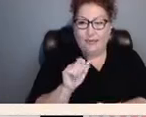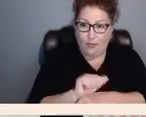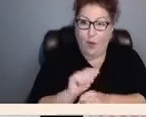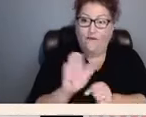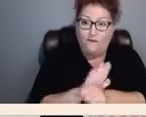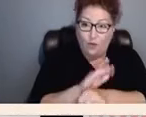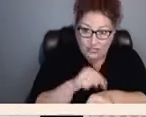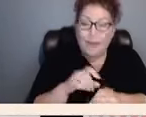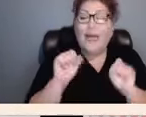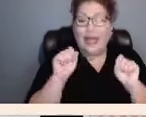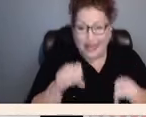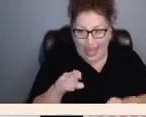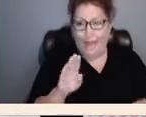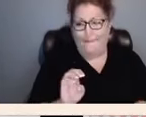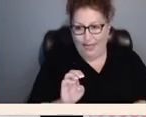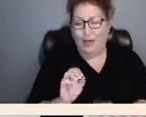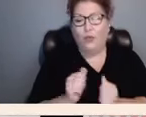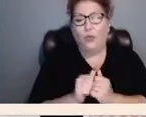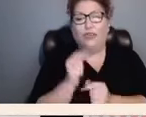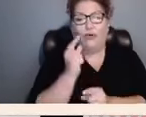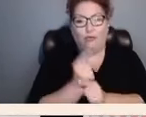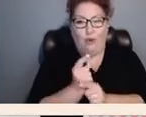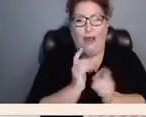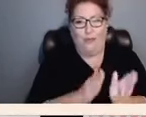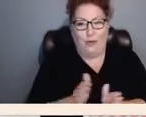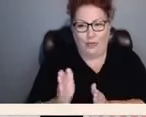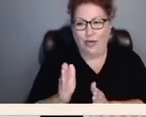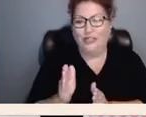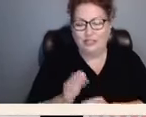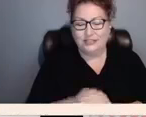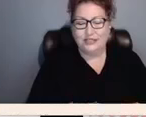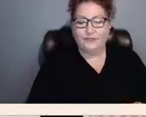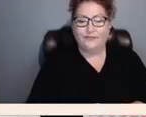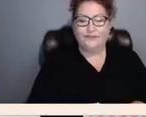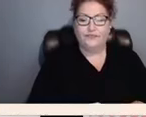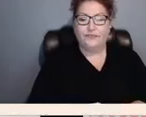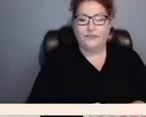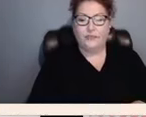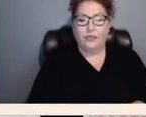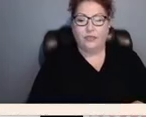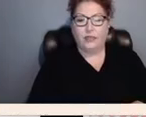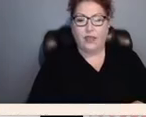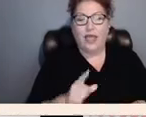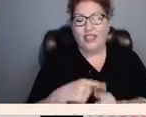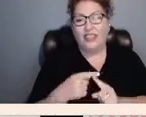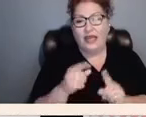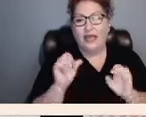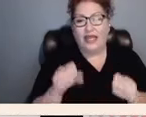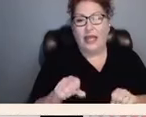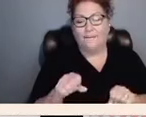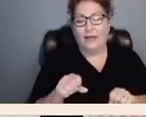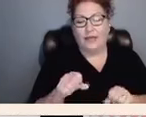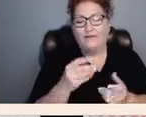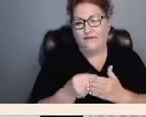employed full-time with the right preparation, and then can be